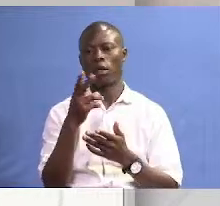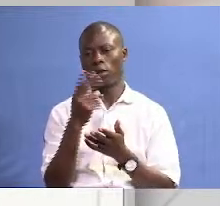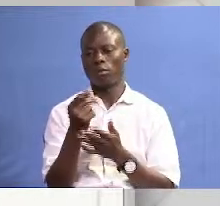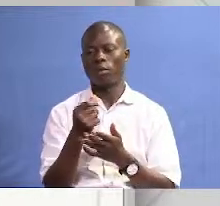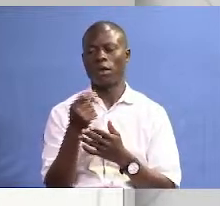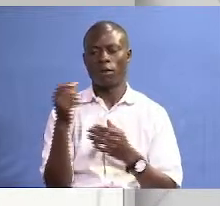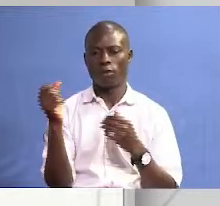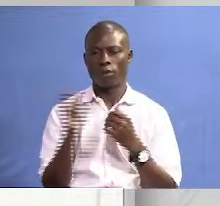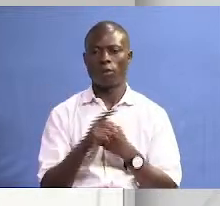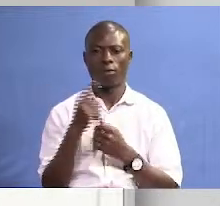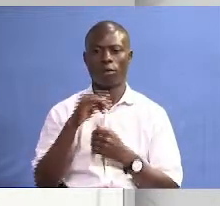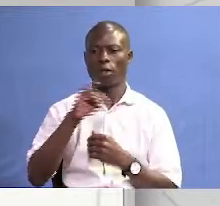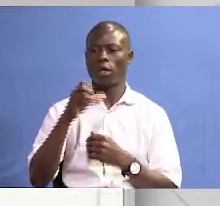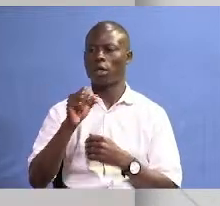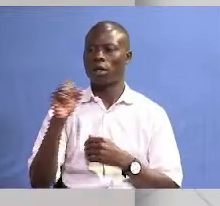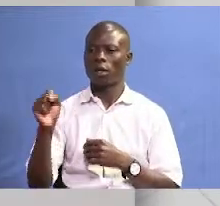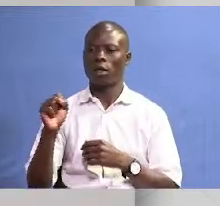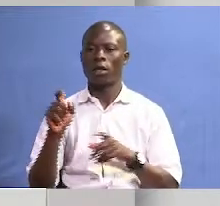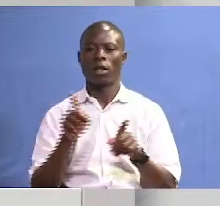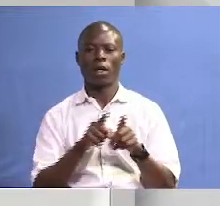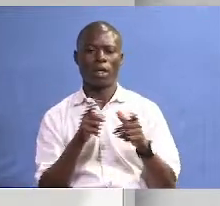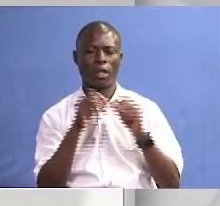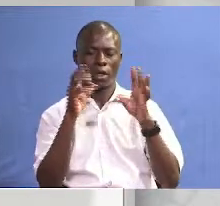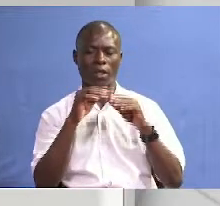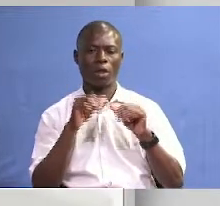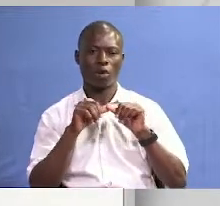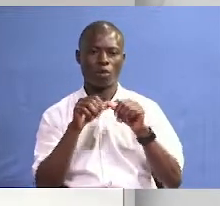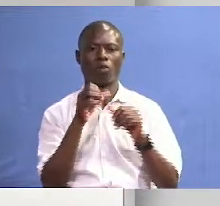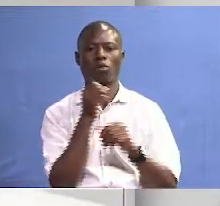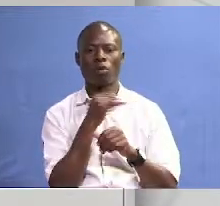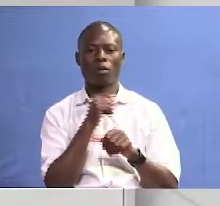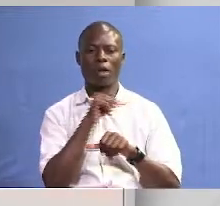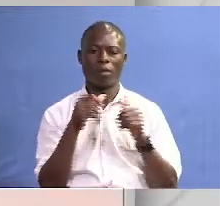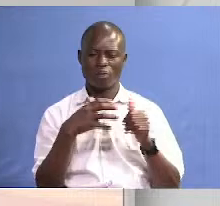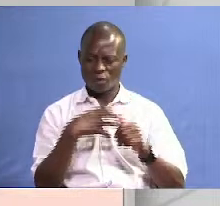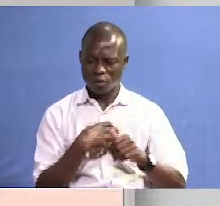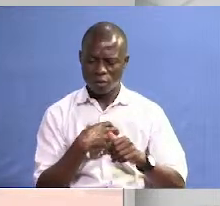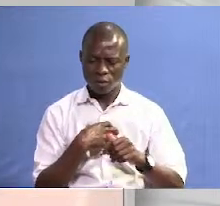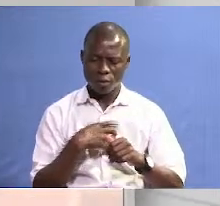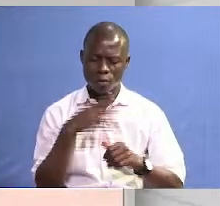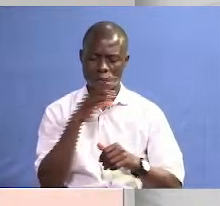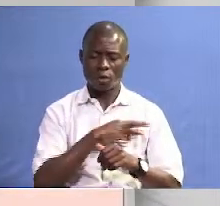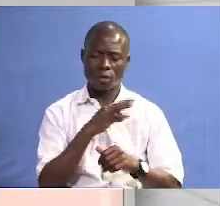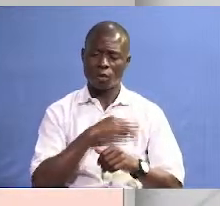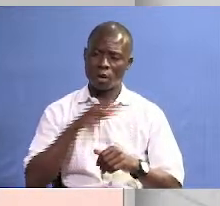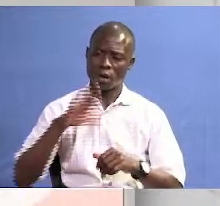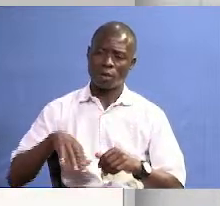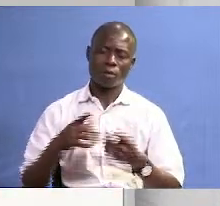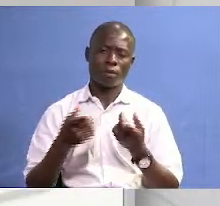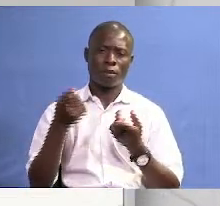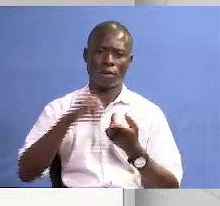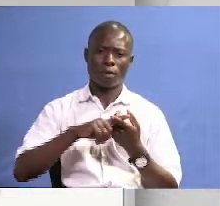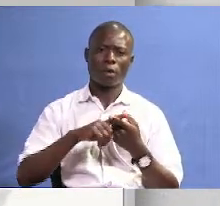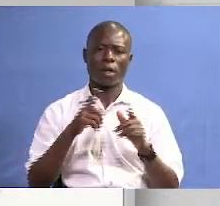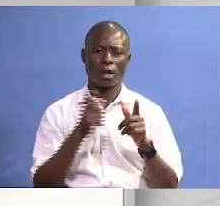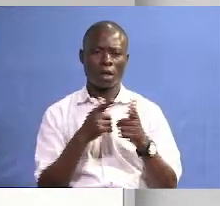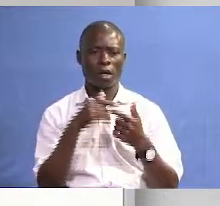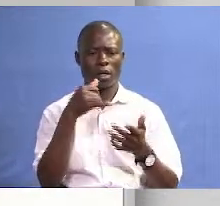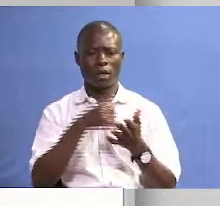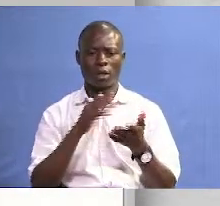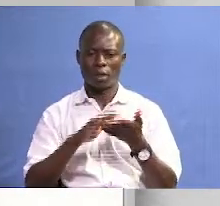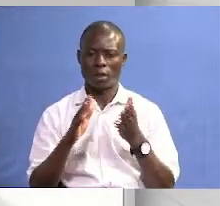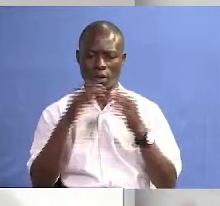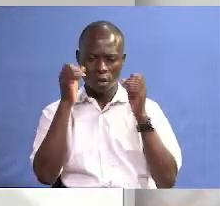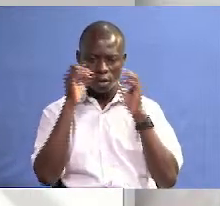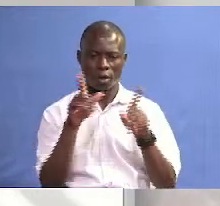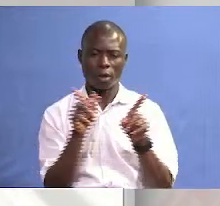teachers. Retired teachers continue to complain about their retirement benefits being delayed. Additionally, public school students in the